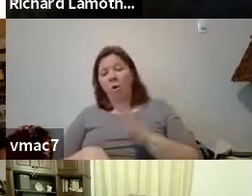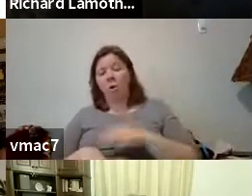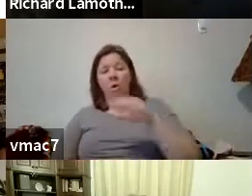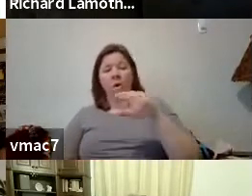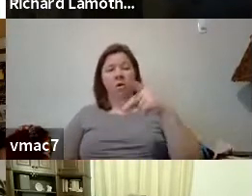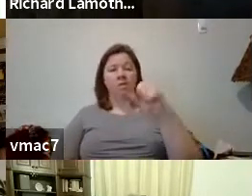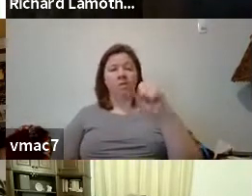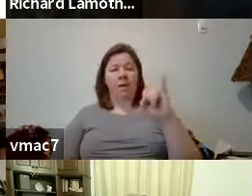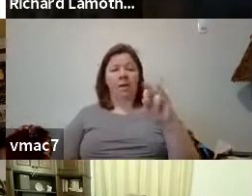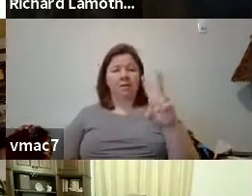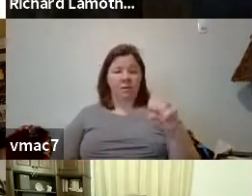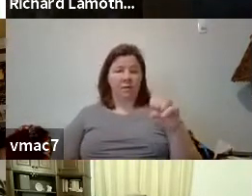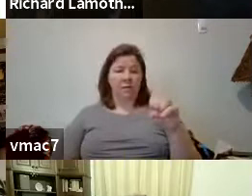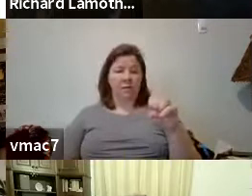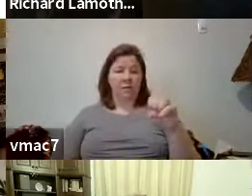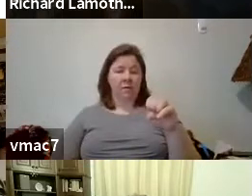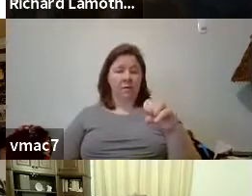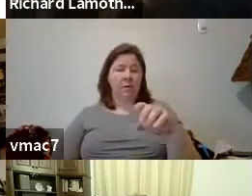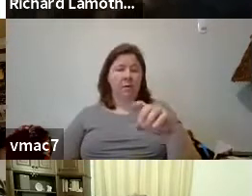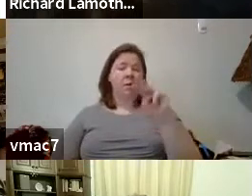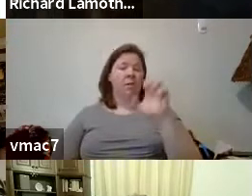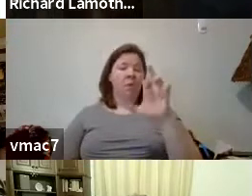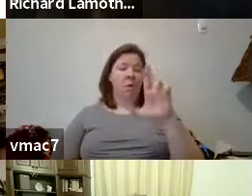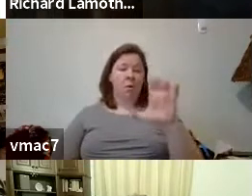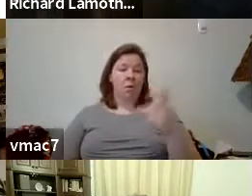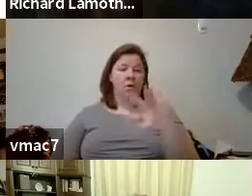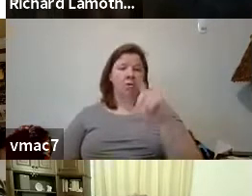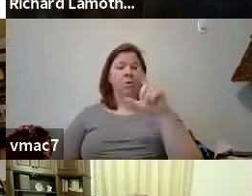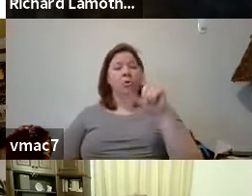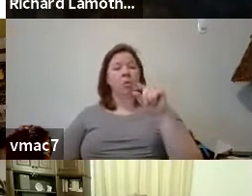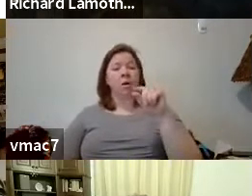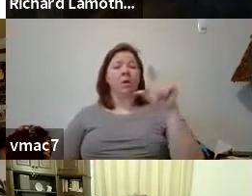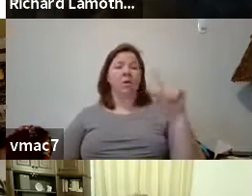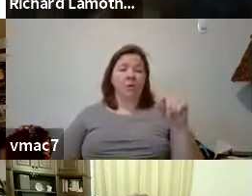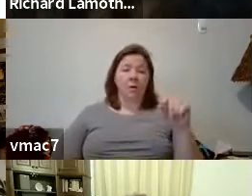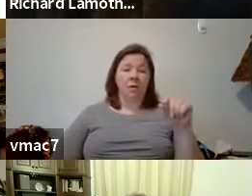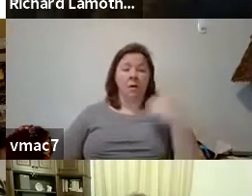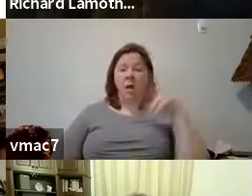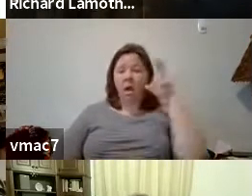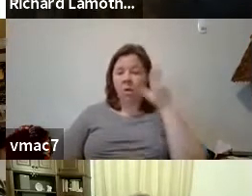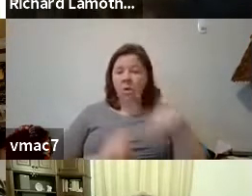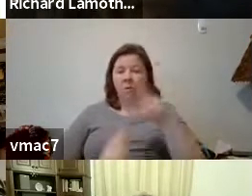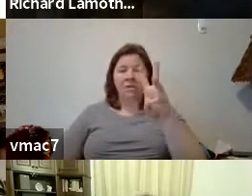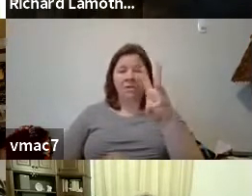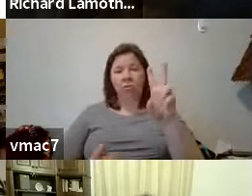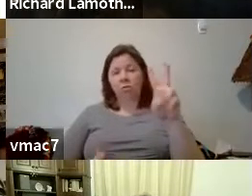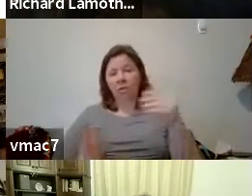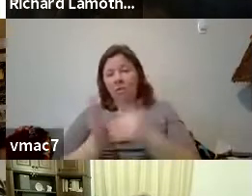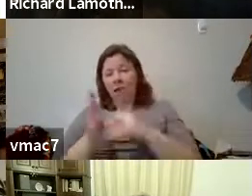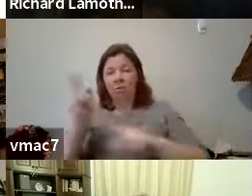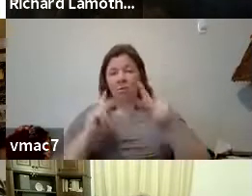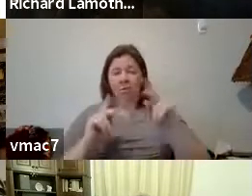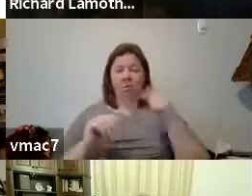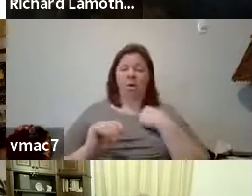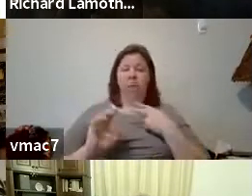late as March of 2020 is when I heard about it. And so there were 62,000 people when I heard